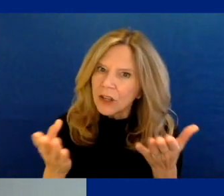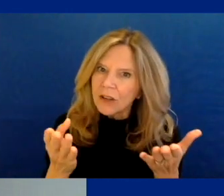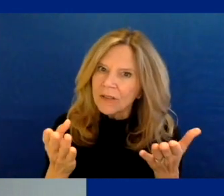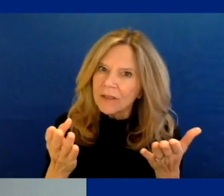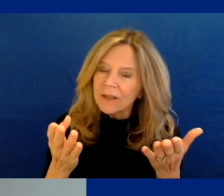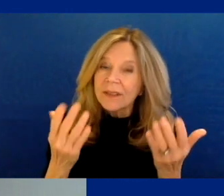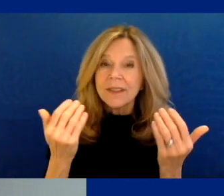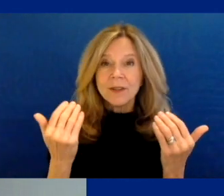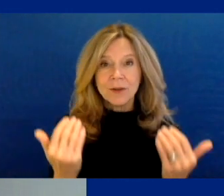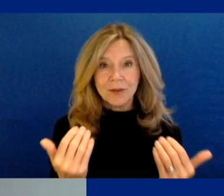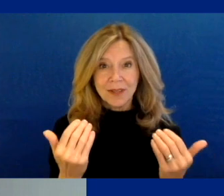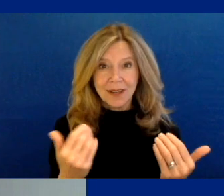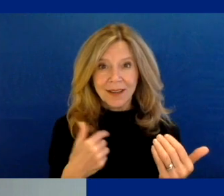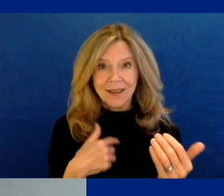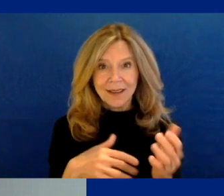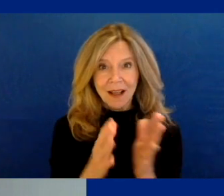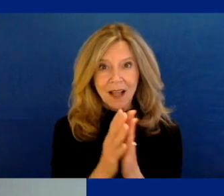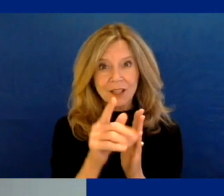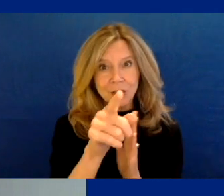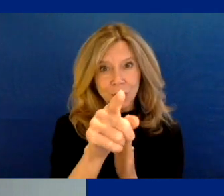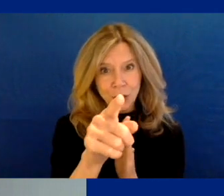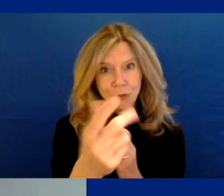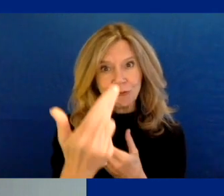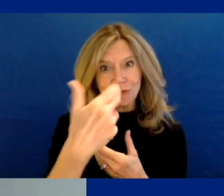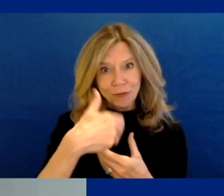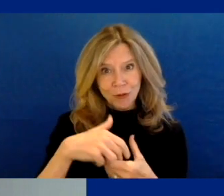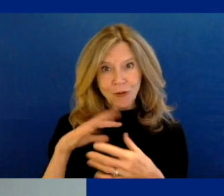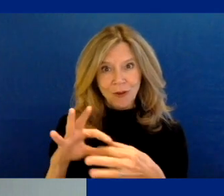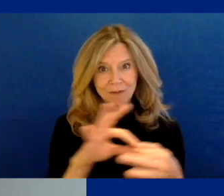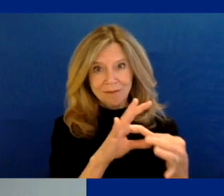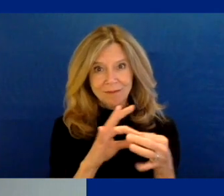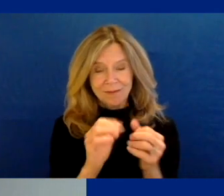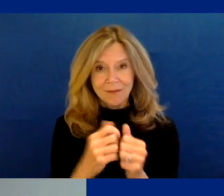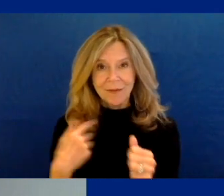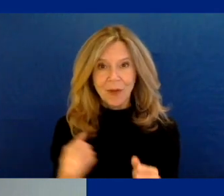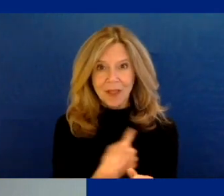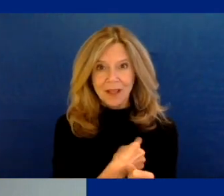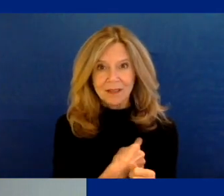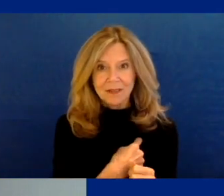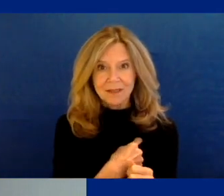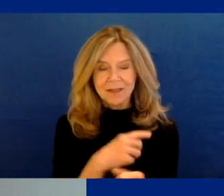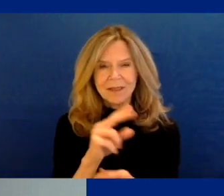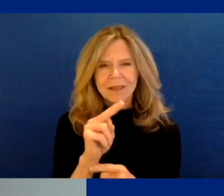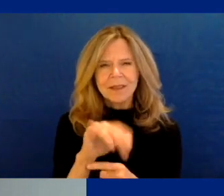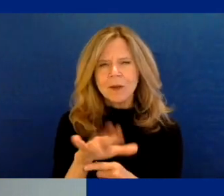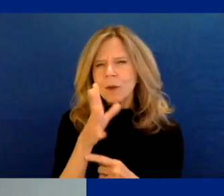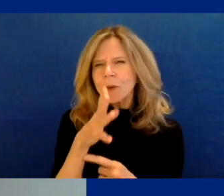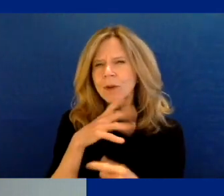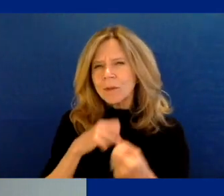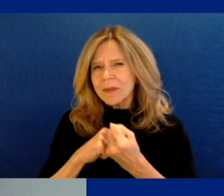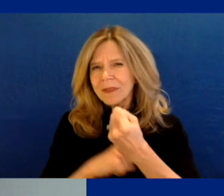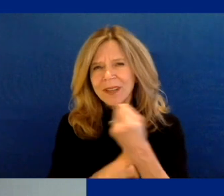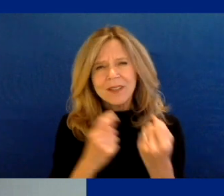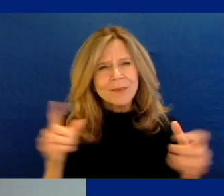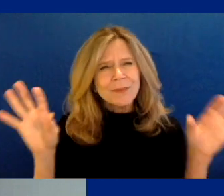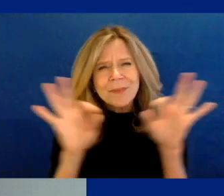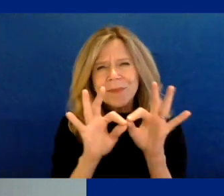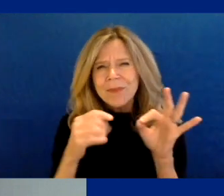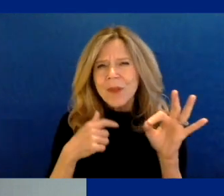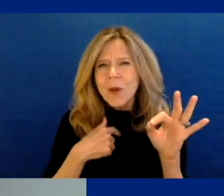do something with us at the New York Women's Foundation. The foundation is so important. It invests in